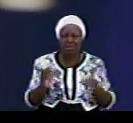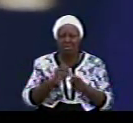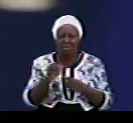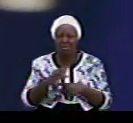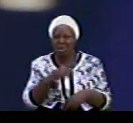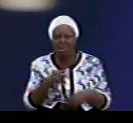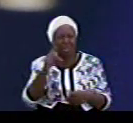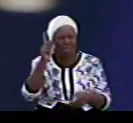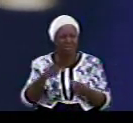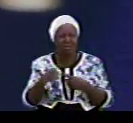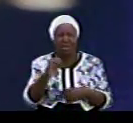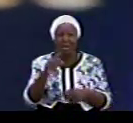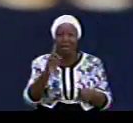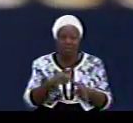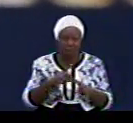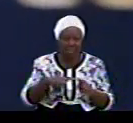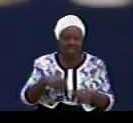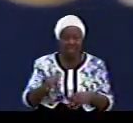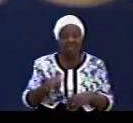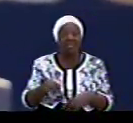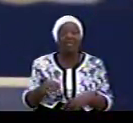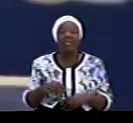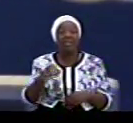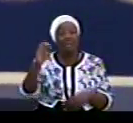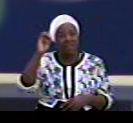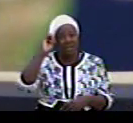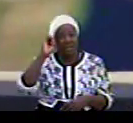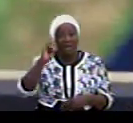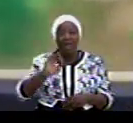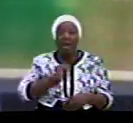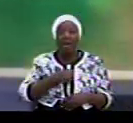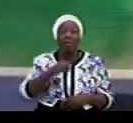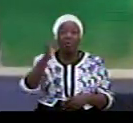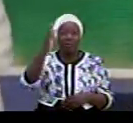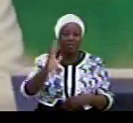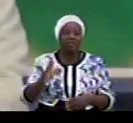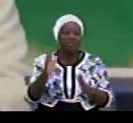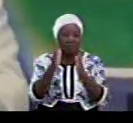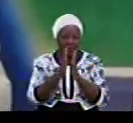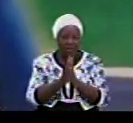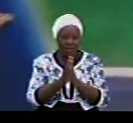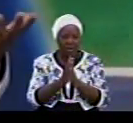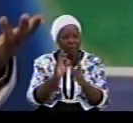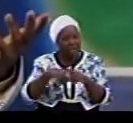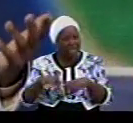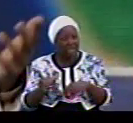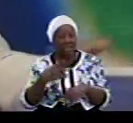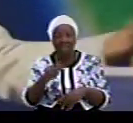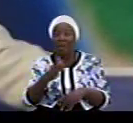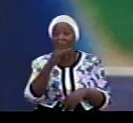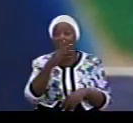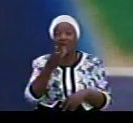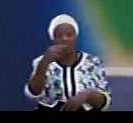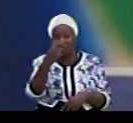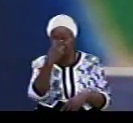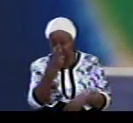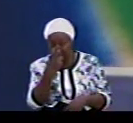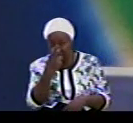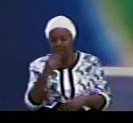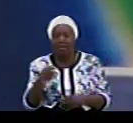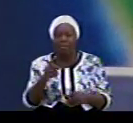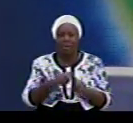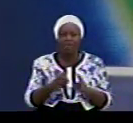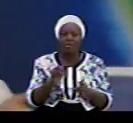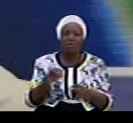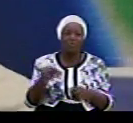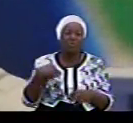prayed. Meanwhile, the mother was blind. And so we finished that